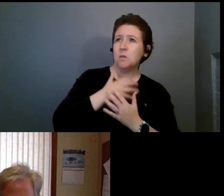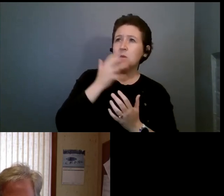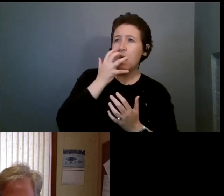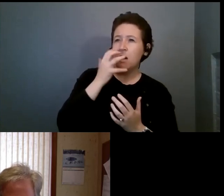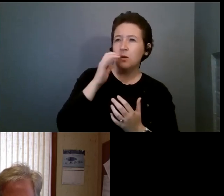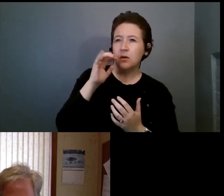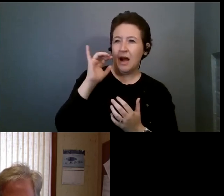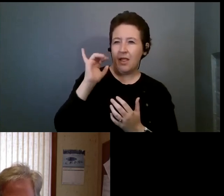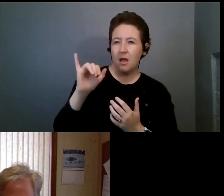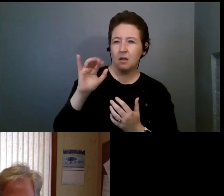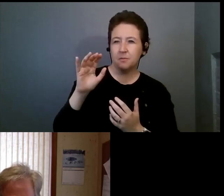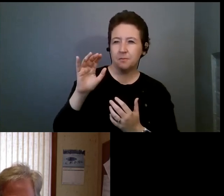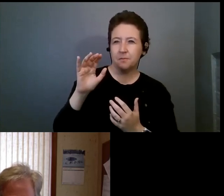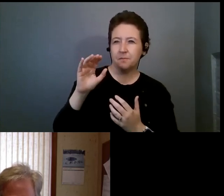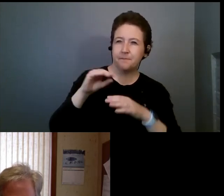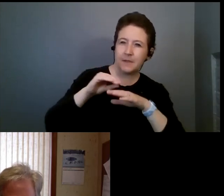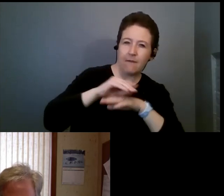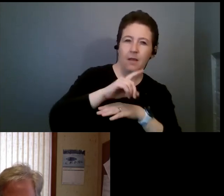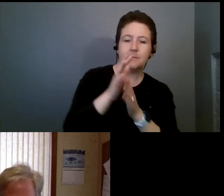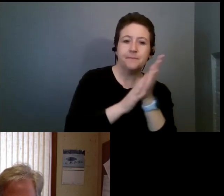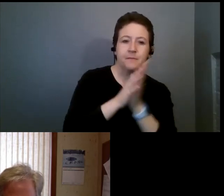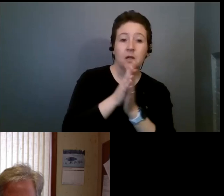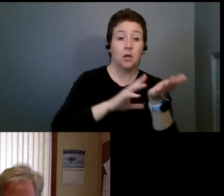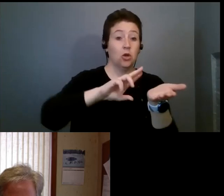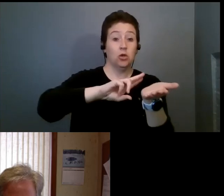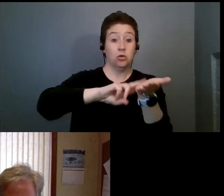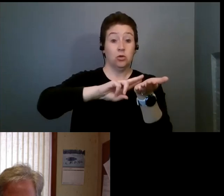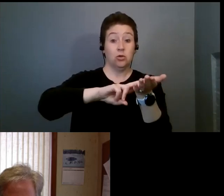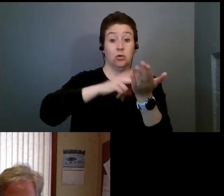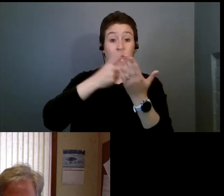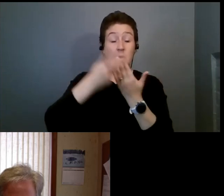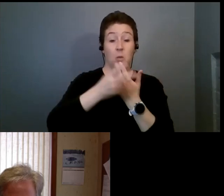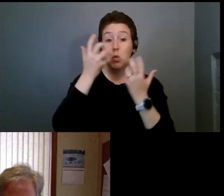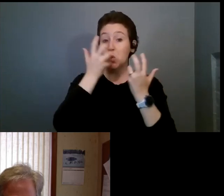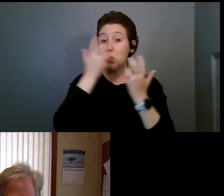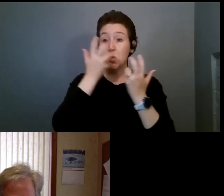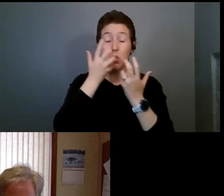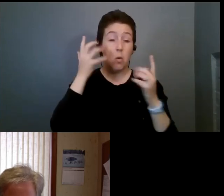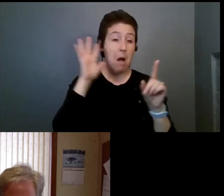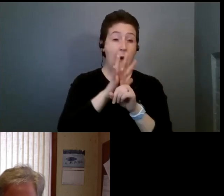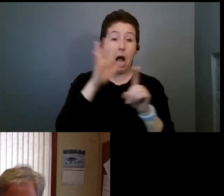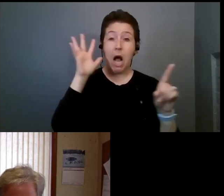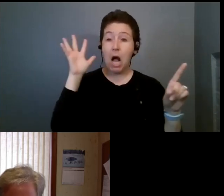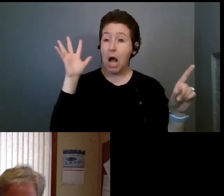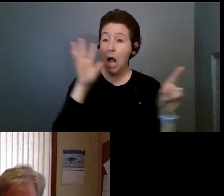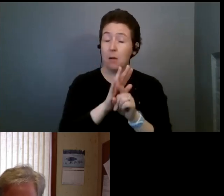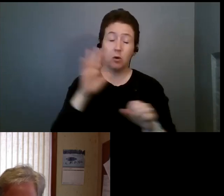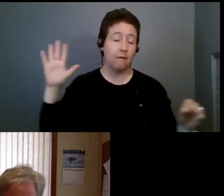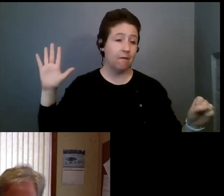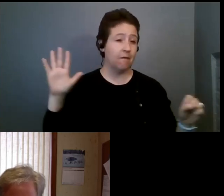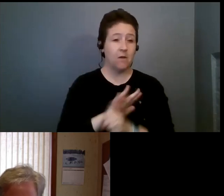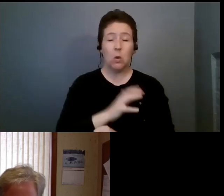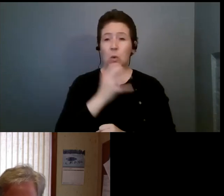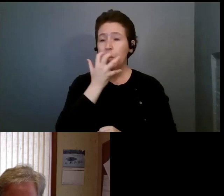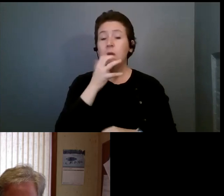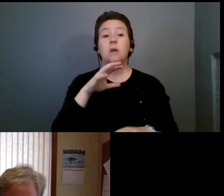seems to motivate them our nursing program is bursting at the seams, things like that. We